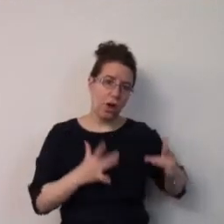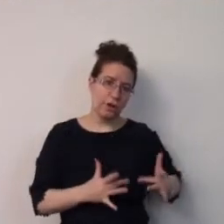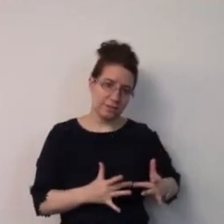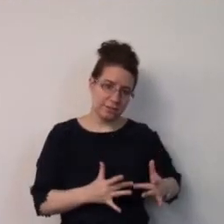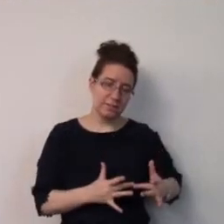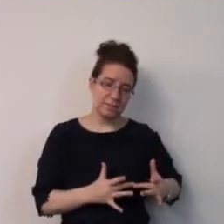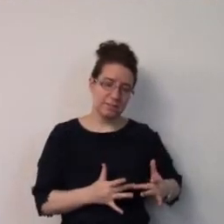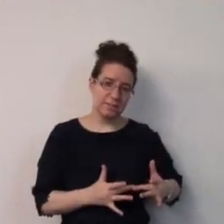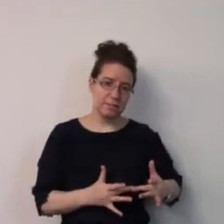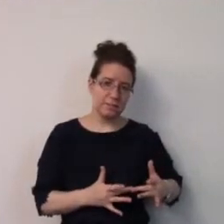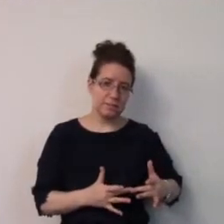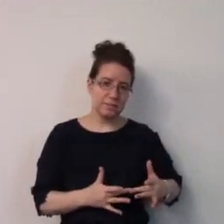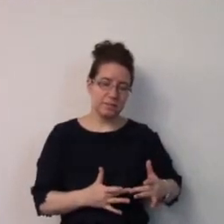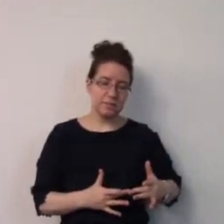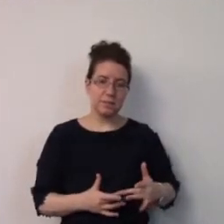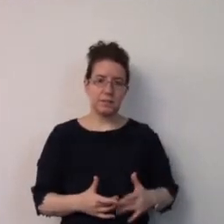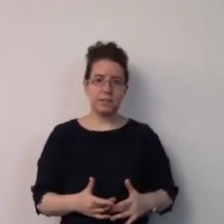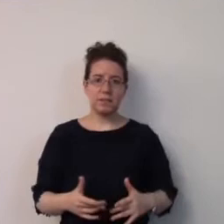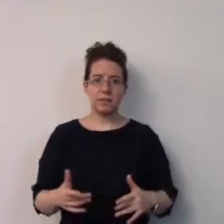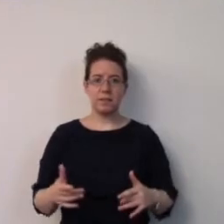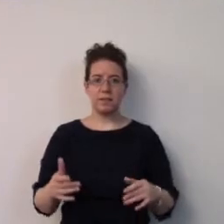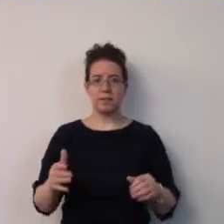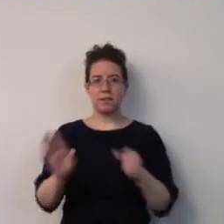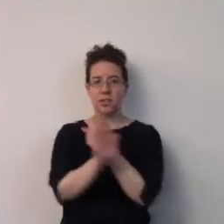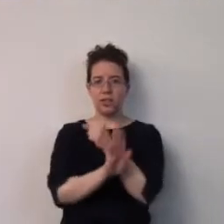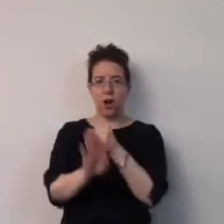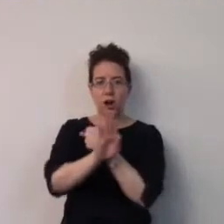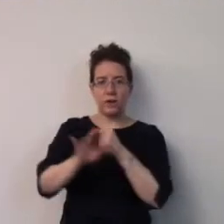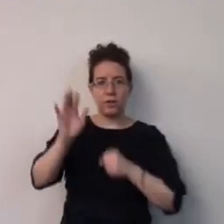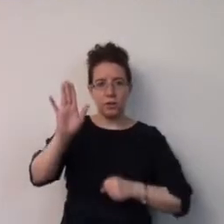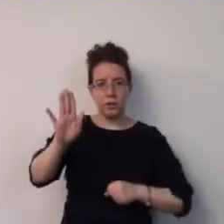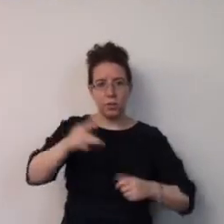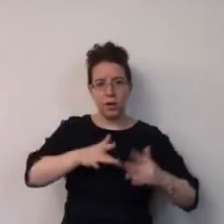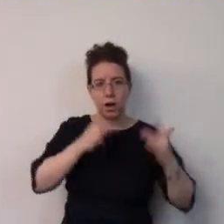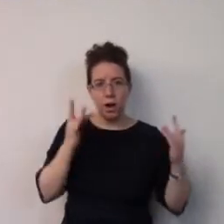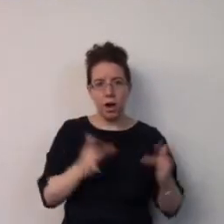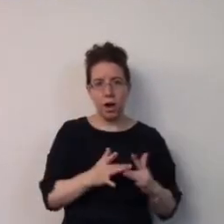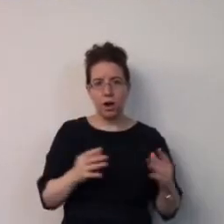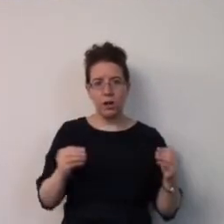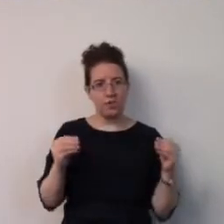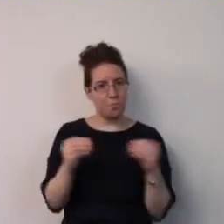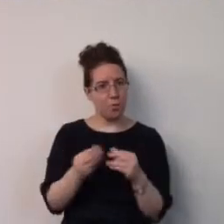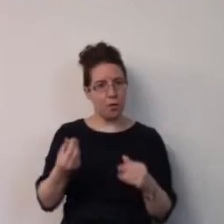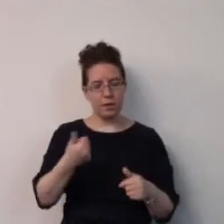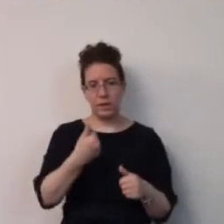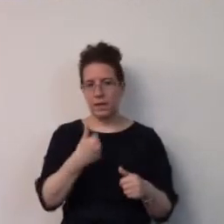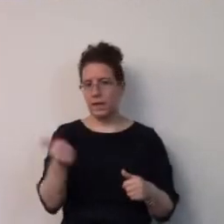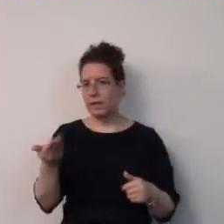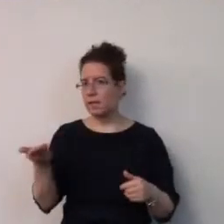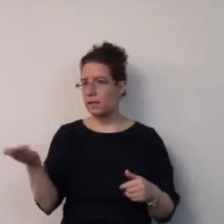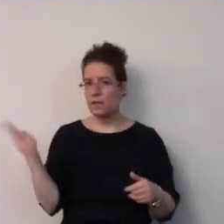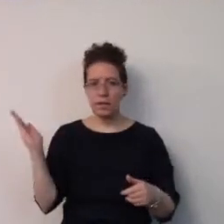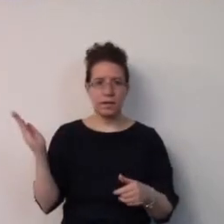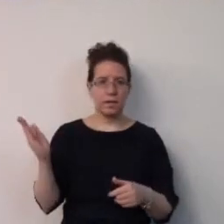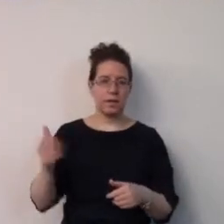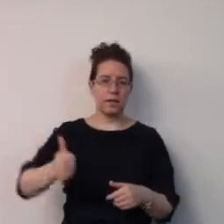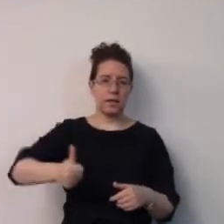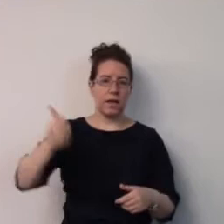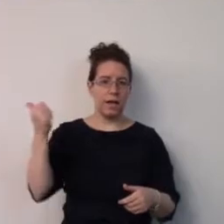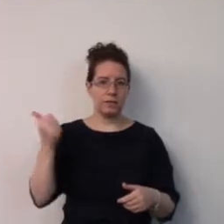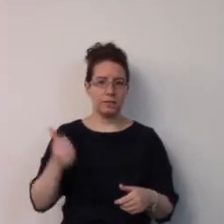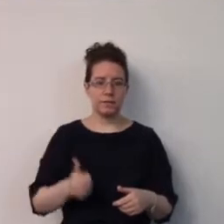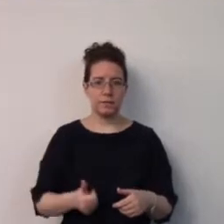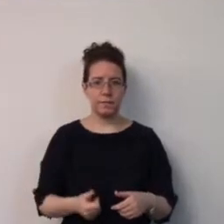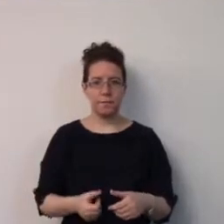this or that possession, though that's not going to affect your eternal soul. Right. But guard your heart above